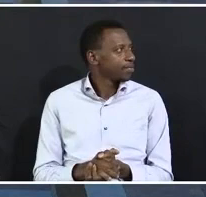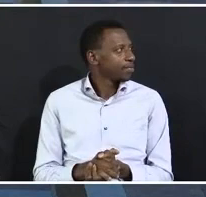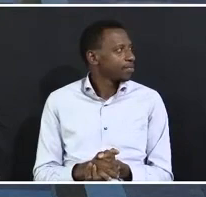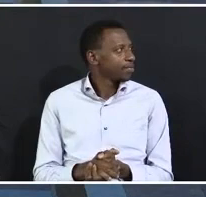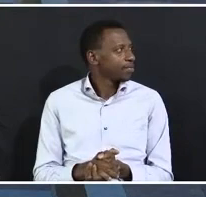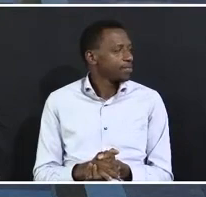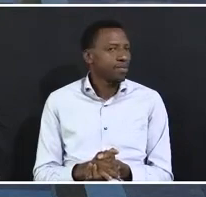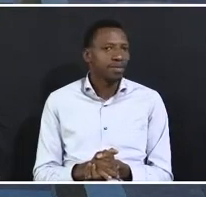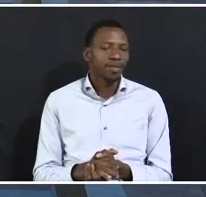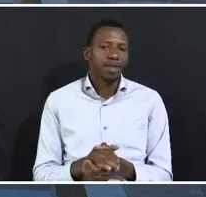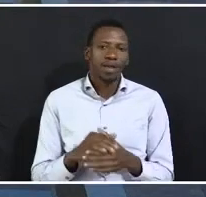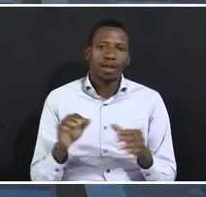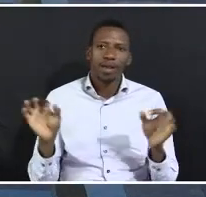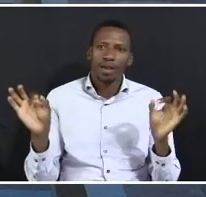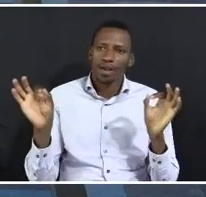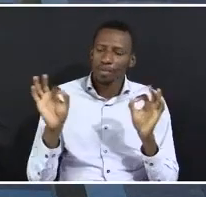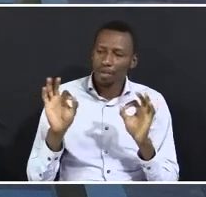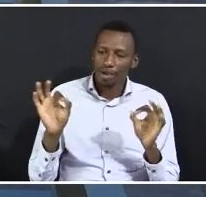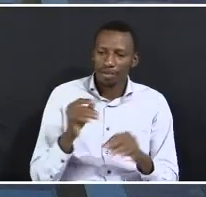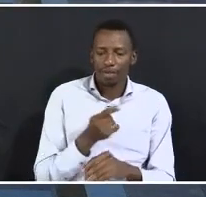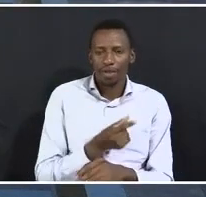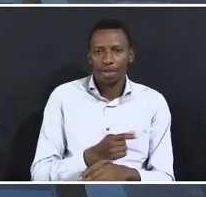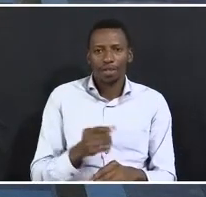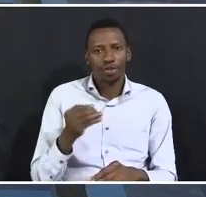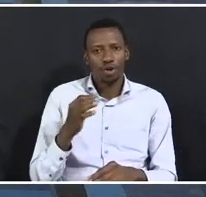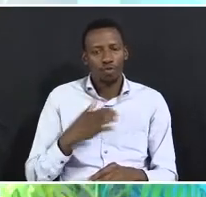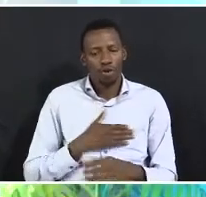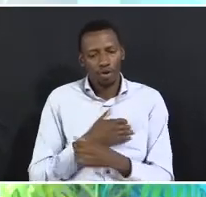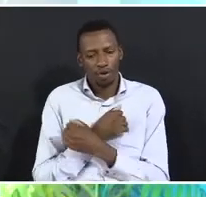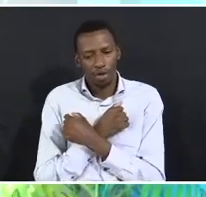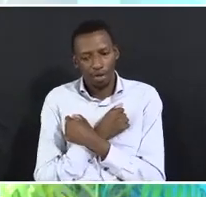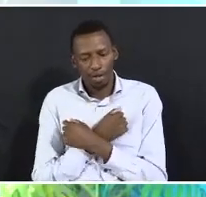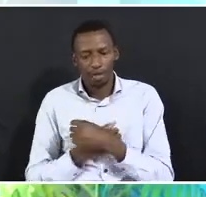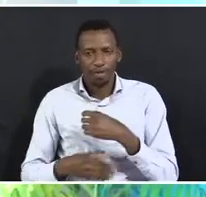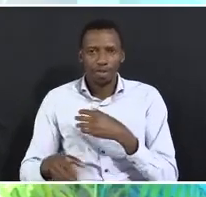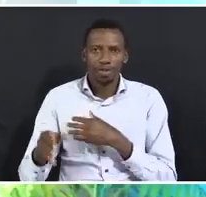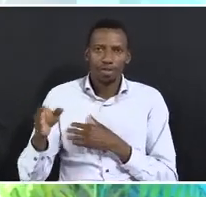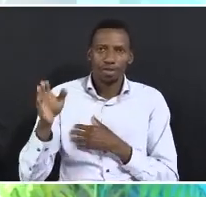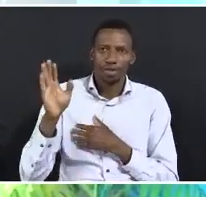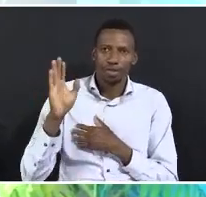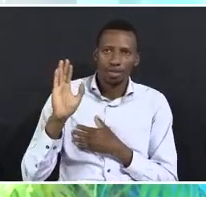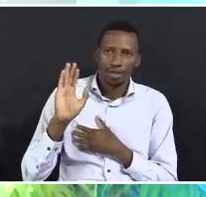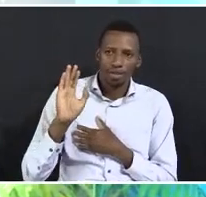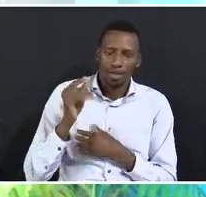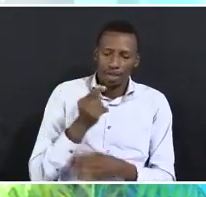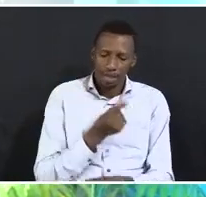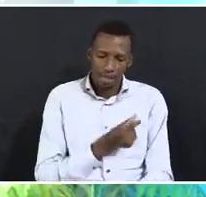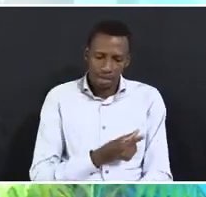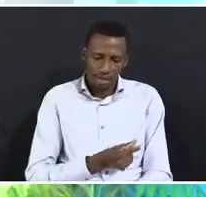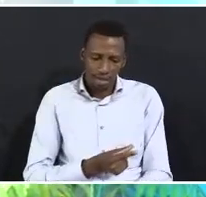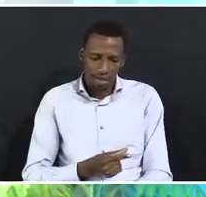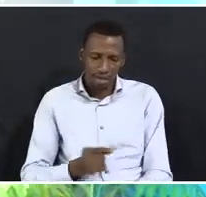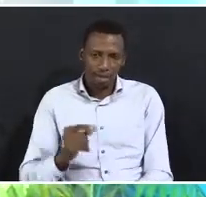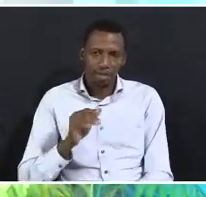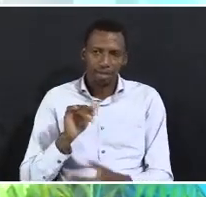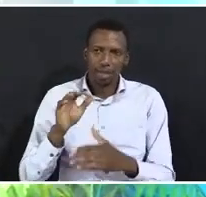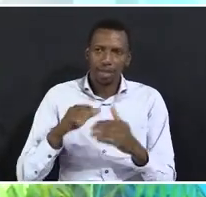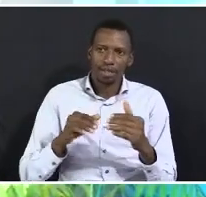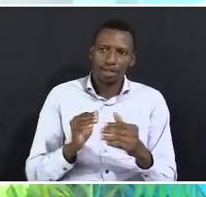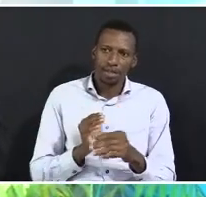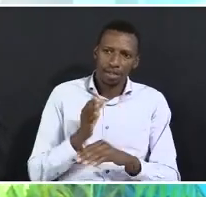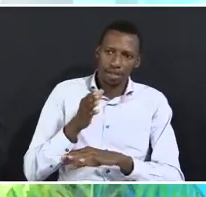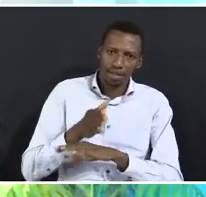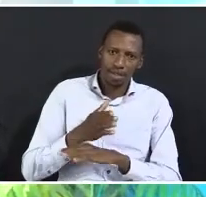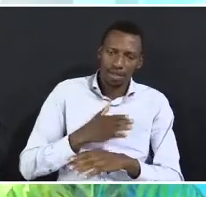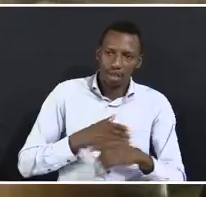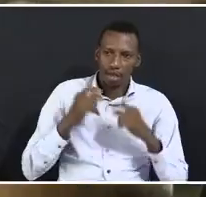Marvelous grace of our loving Lord, grace that our sins